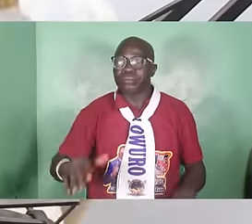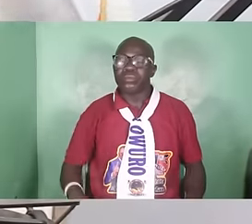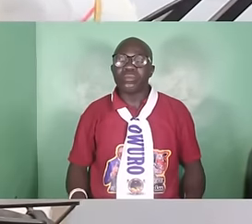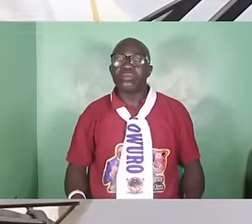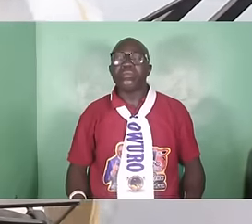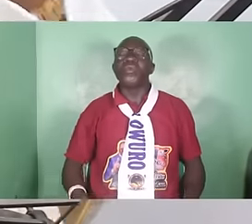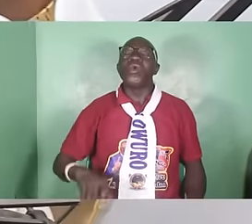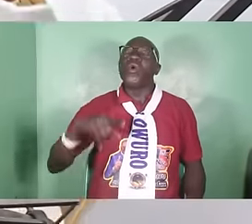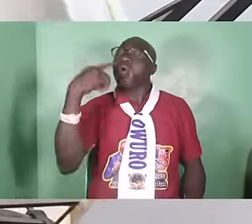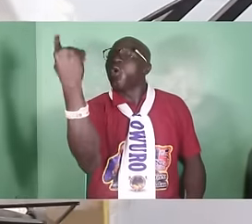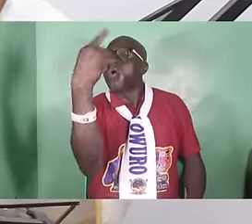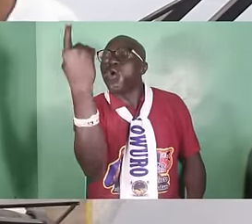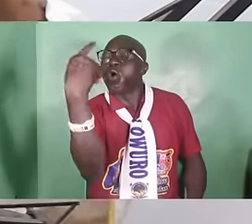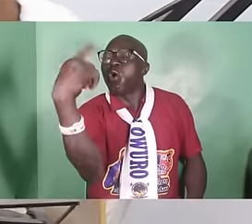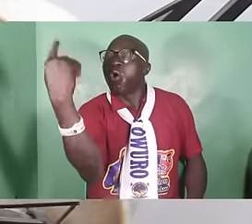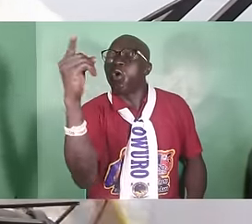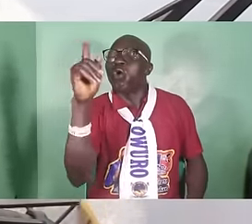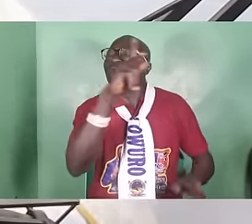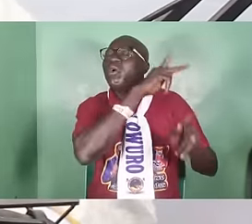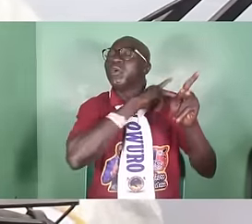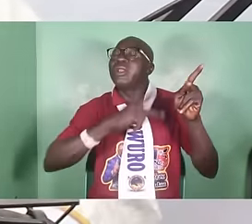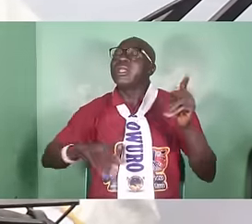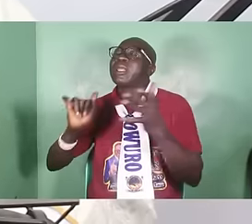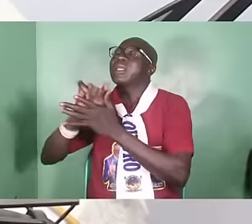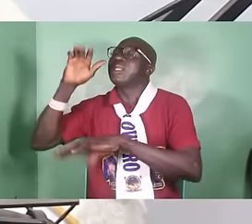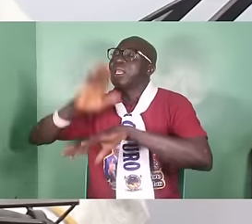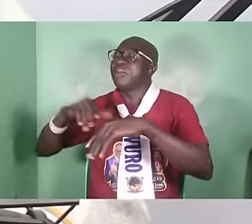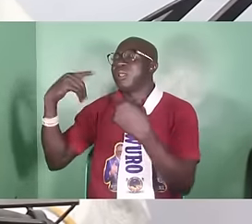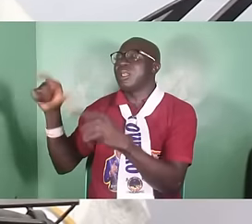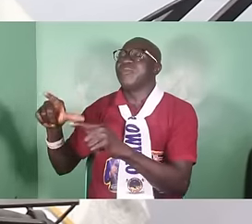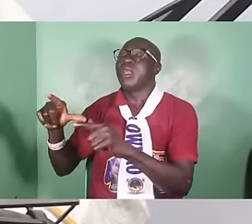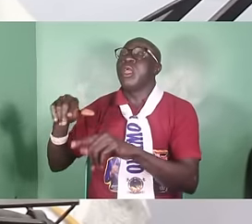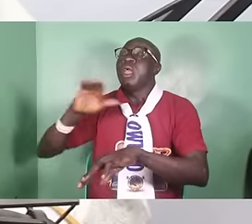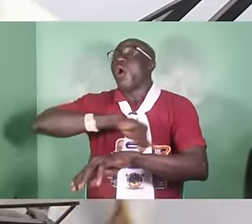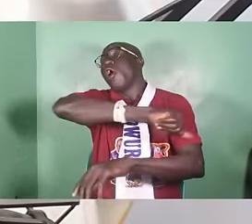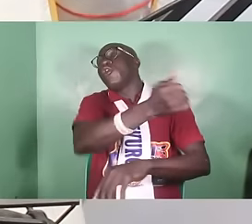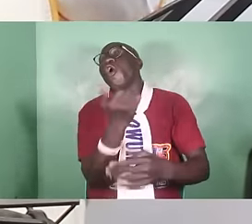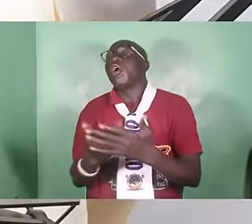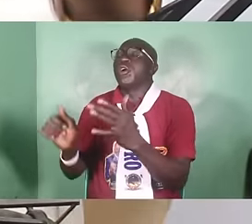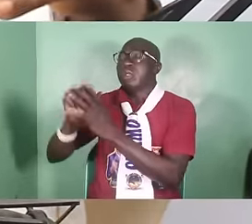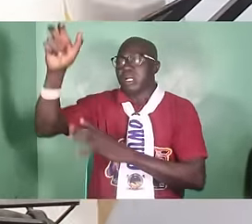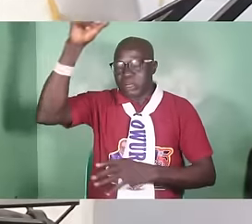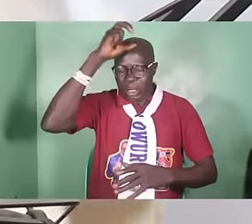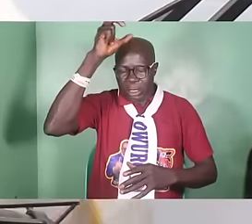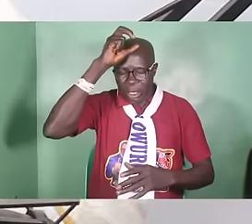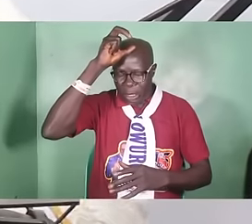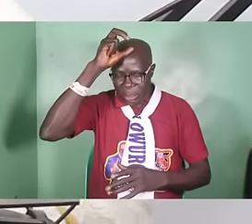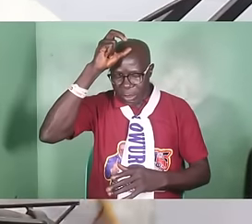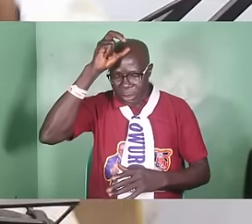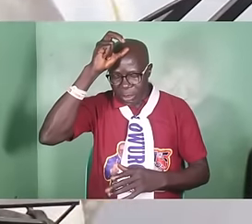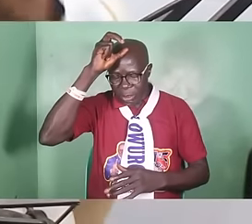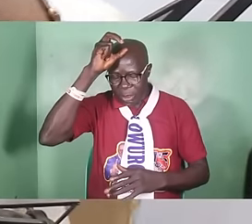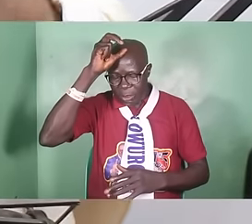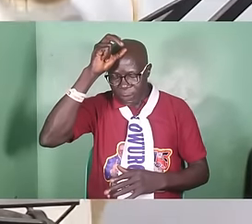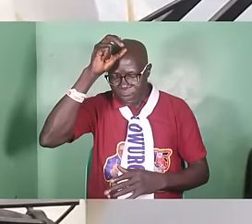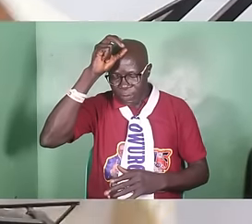Who is the king that left? Oku Babasani ni kan so so ni o sa ku. Oku Babasani ni kan so so ni o sa ku. Bene. Ninu awon omi lo yoku. Ninu awon omi